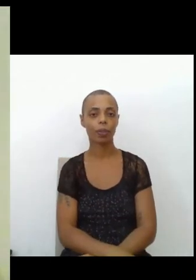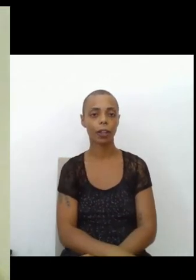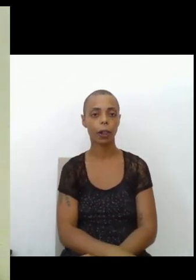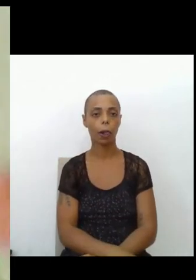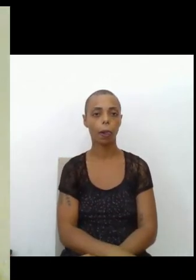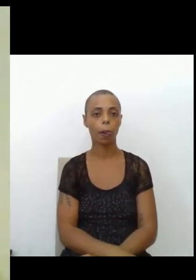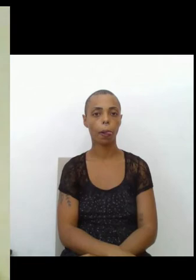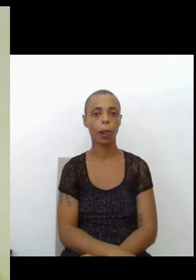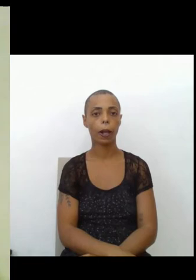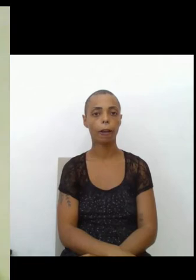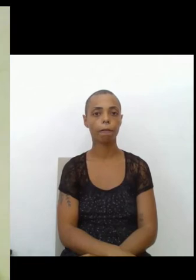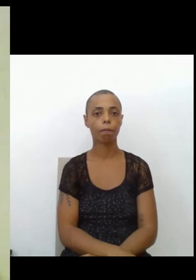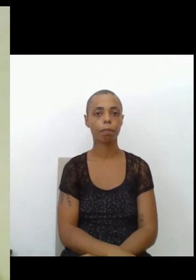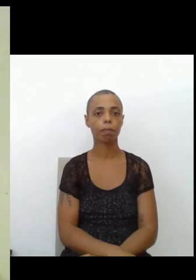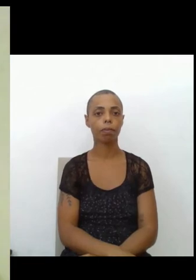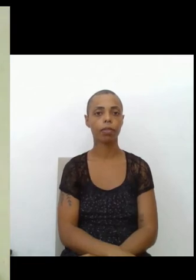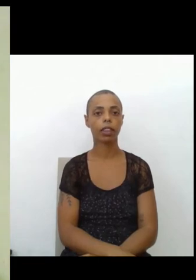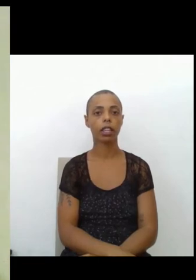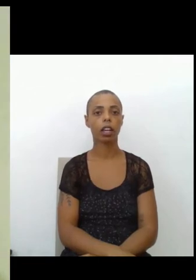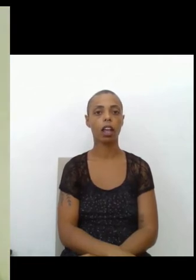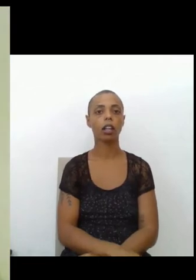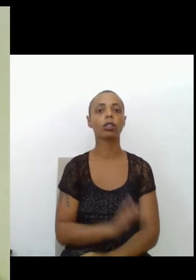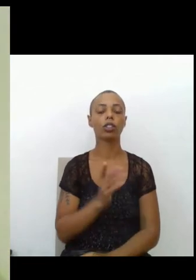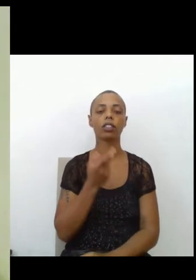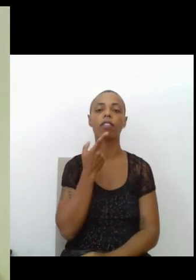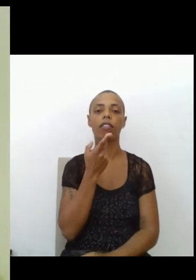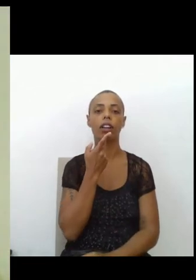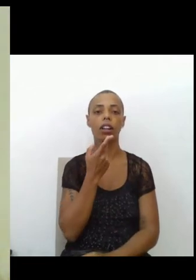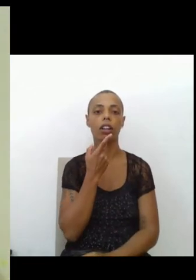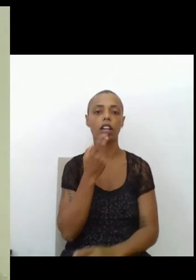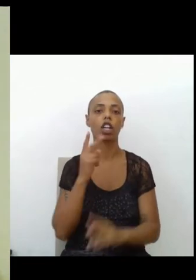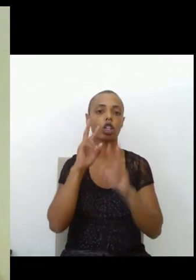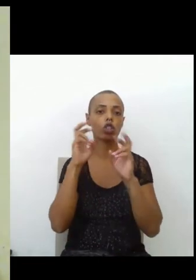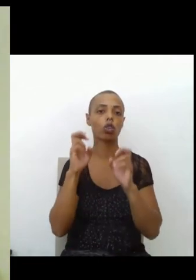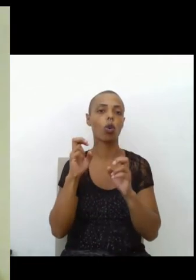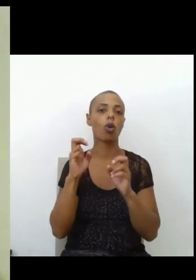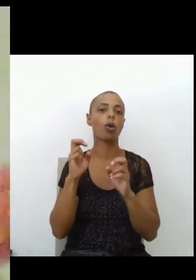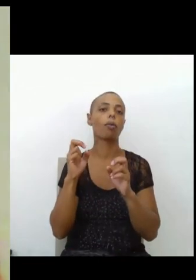talked about the the other art histories literature